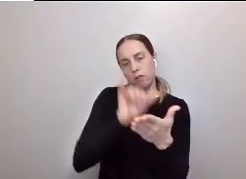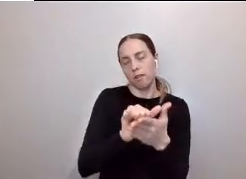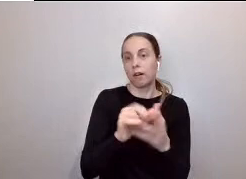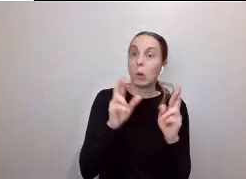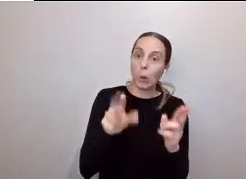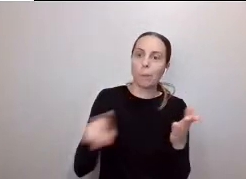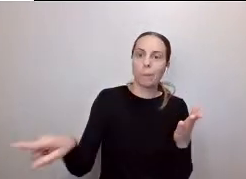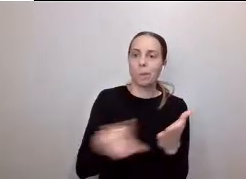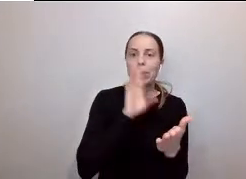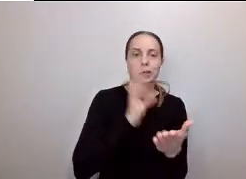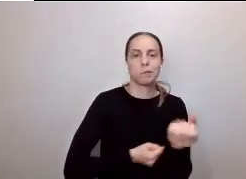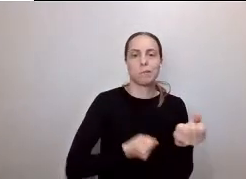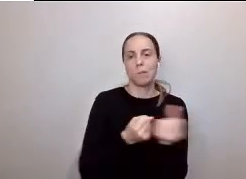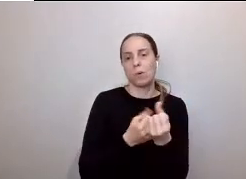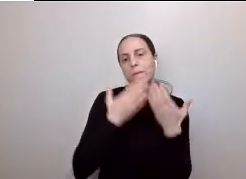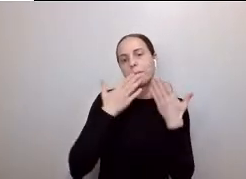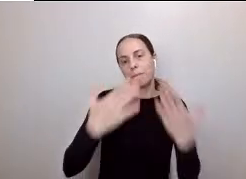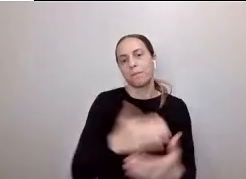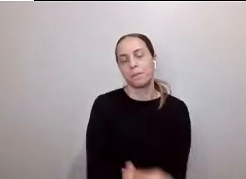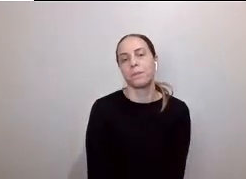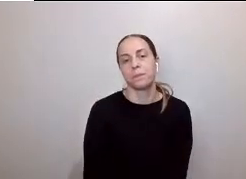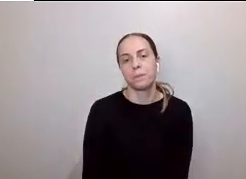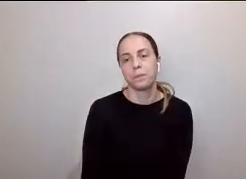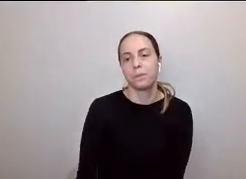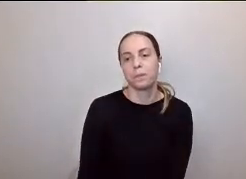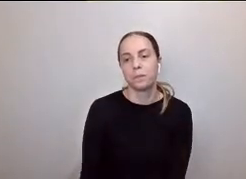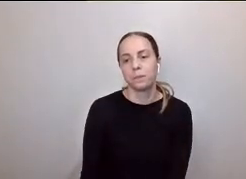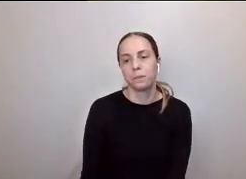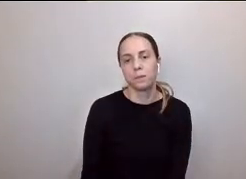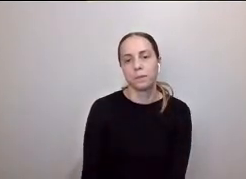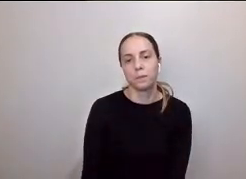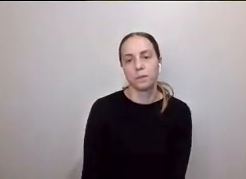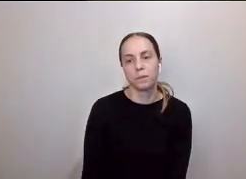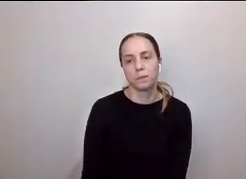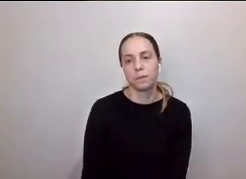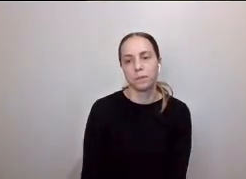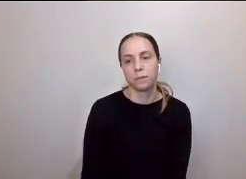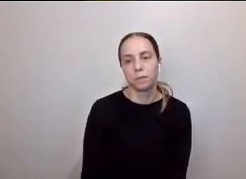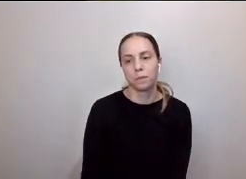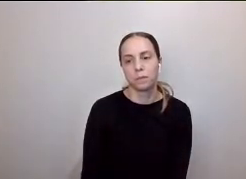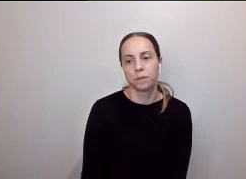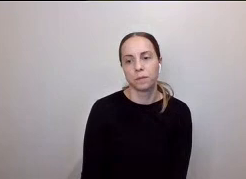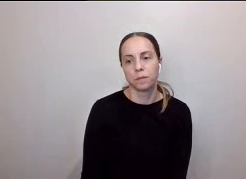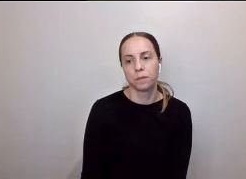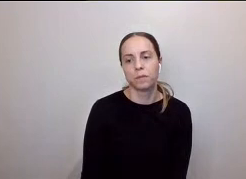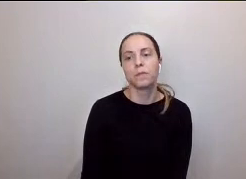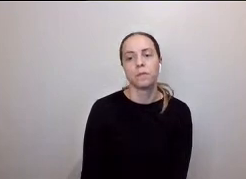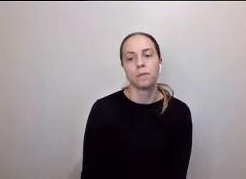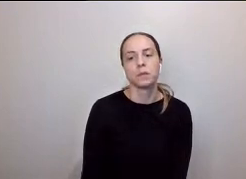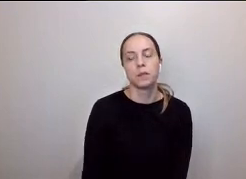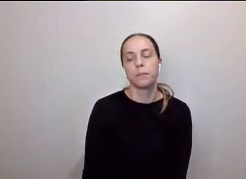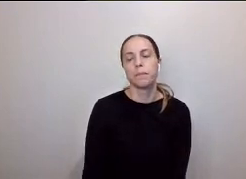you. Thank you. Councilmember Cunningham has moved the motion before us. Is there any discussion?